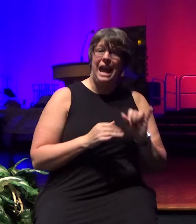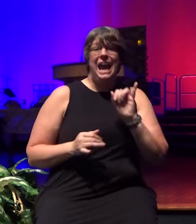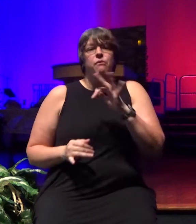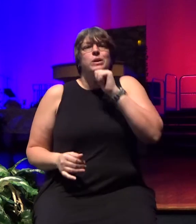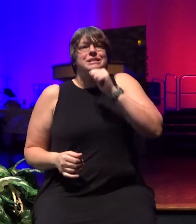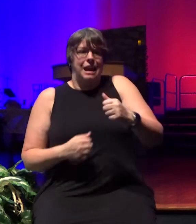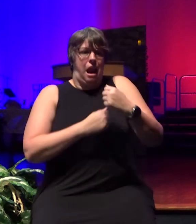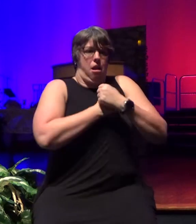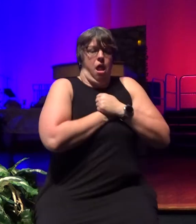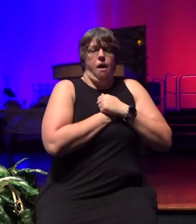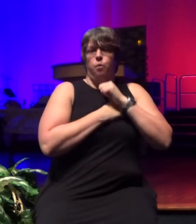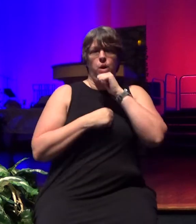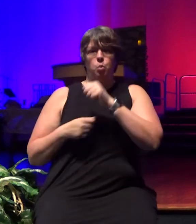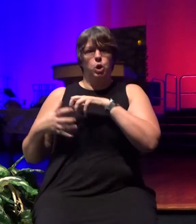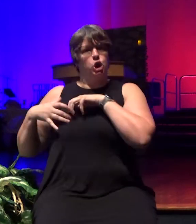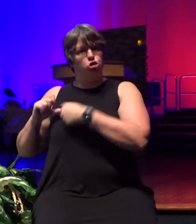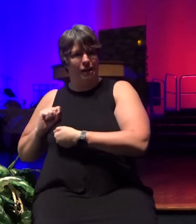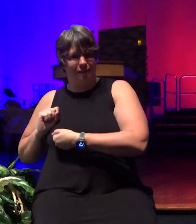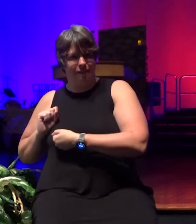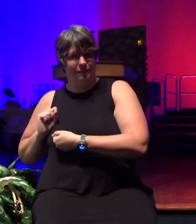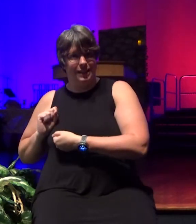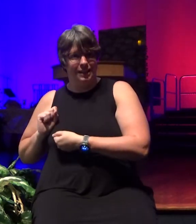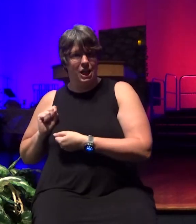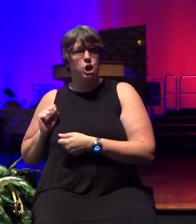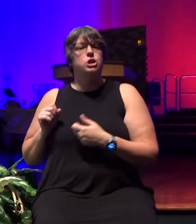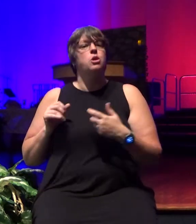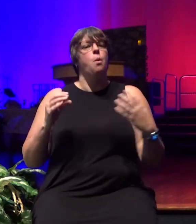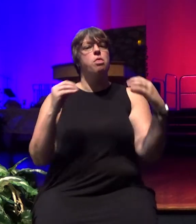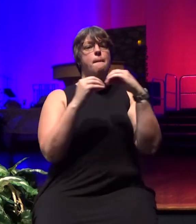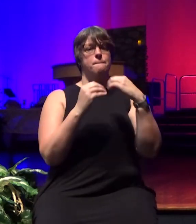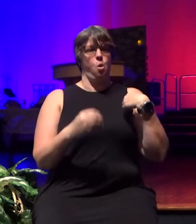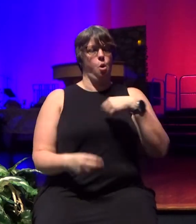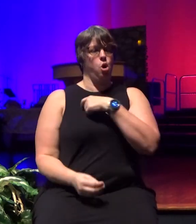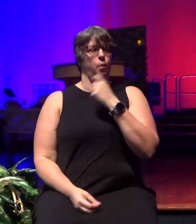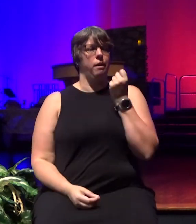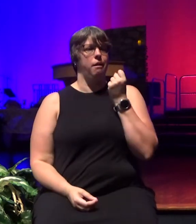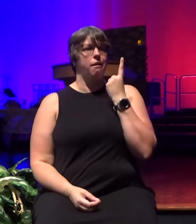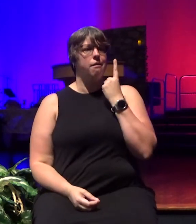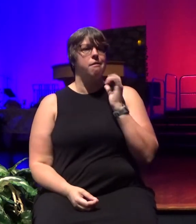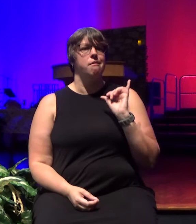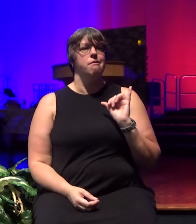this grief is a facet on the gem of love,